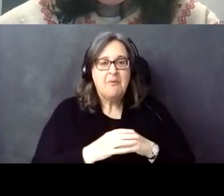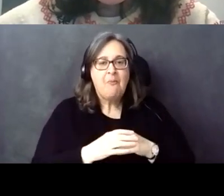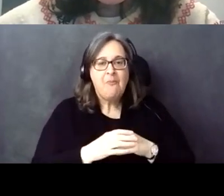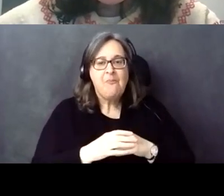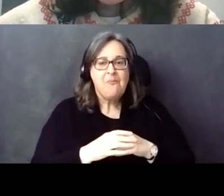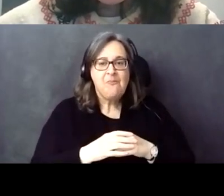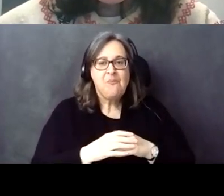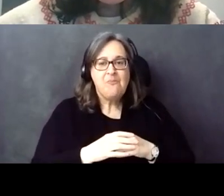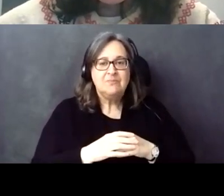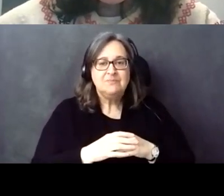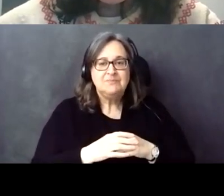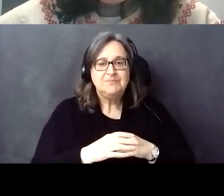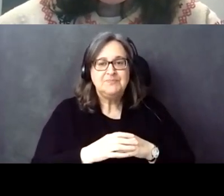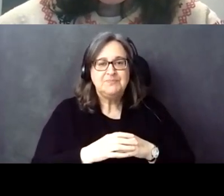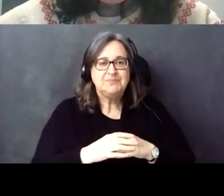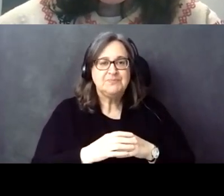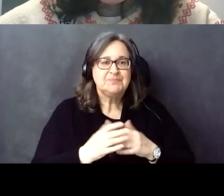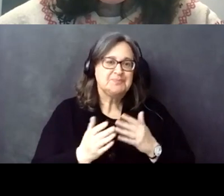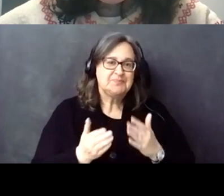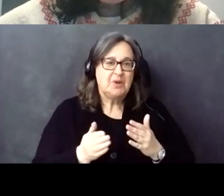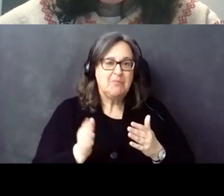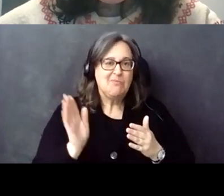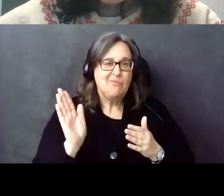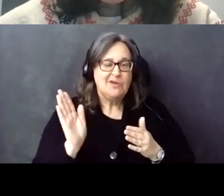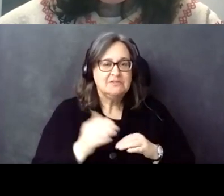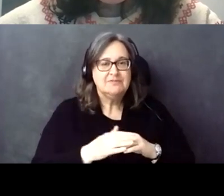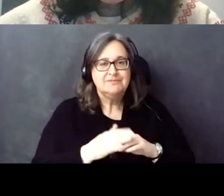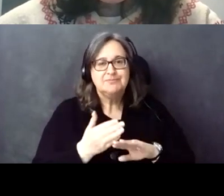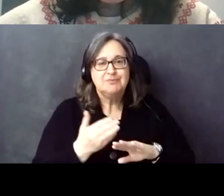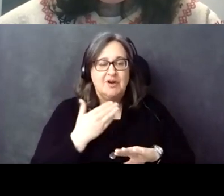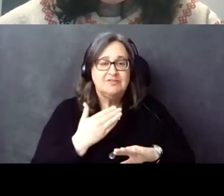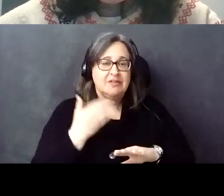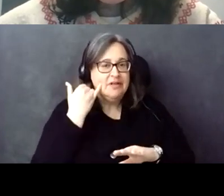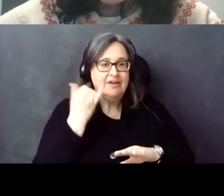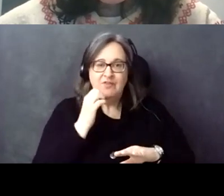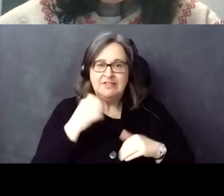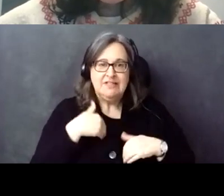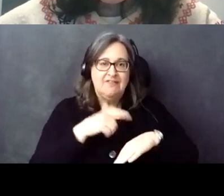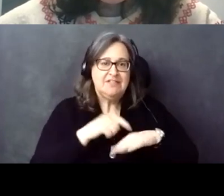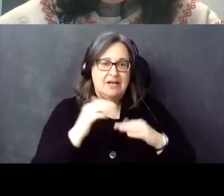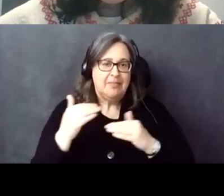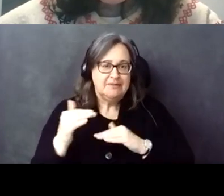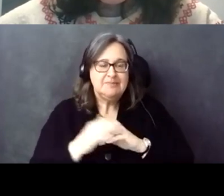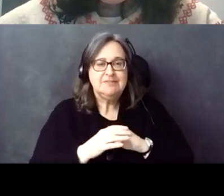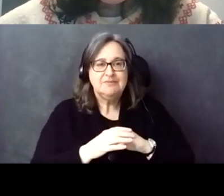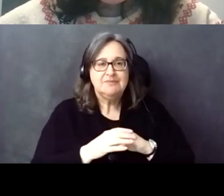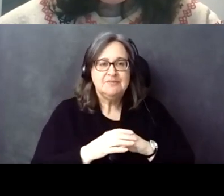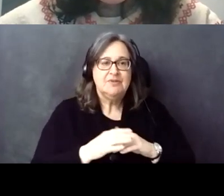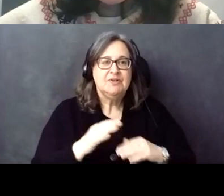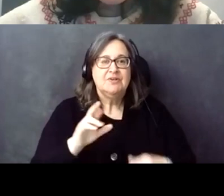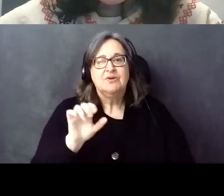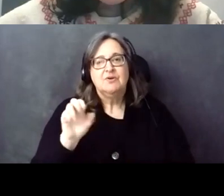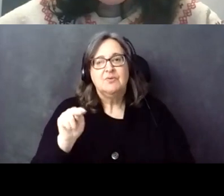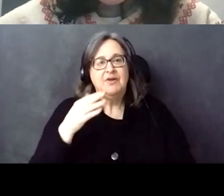if we weren't pressed for time, would have been presented previously. So the floor is yours. Yes, thank you so